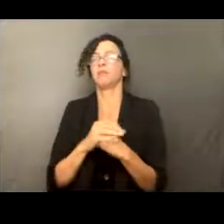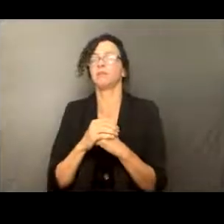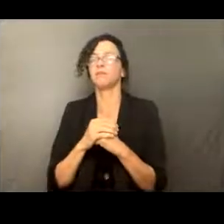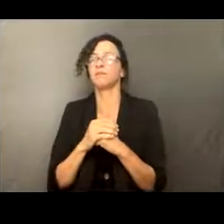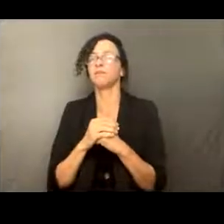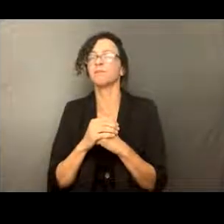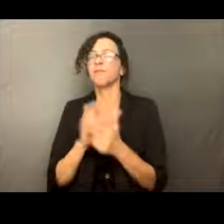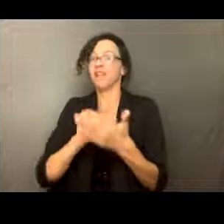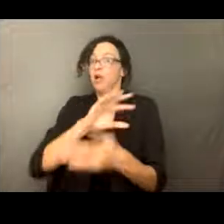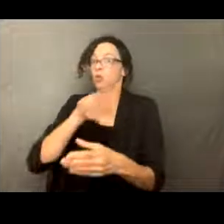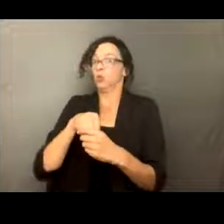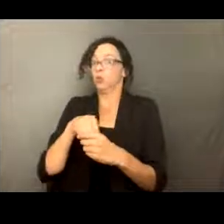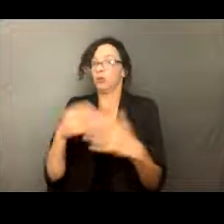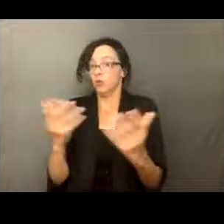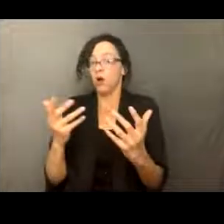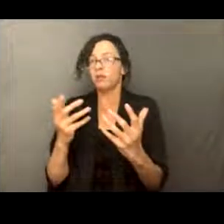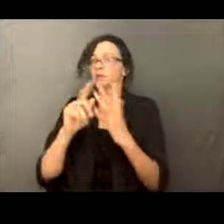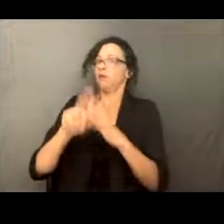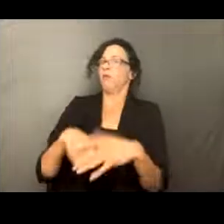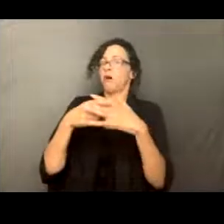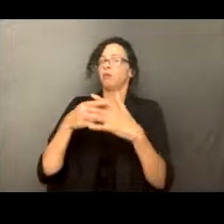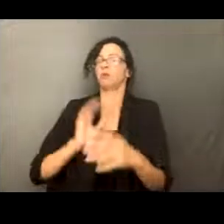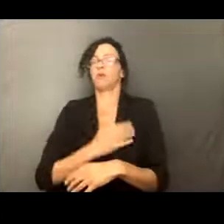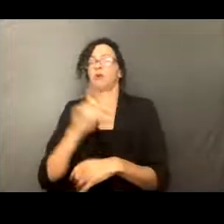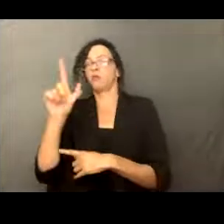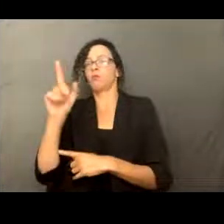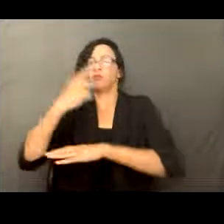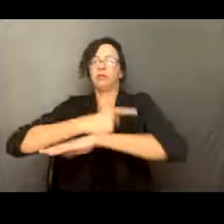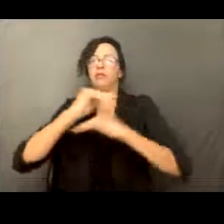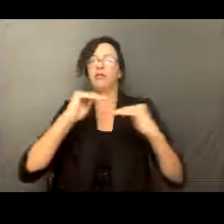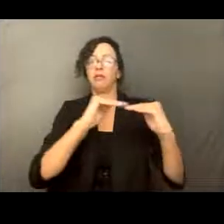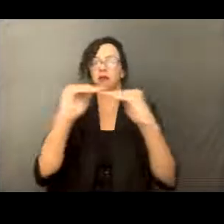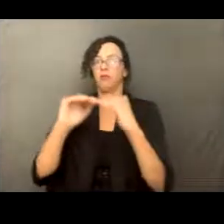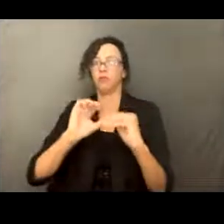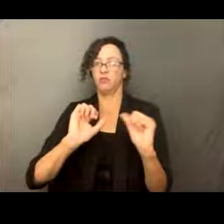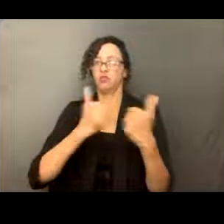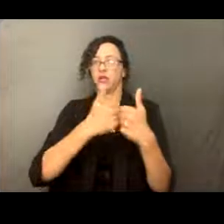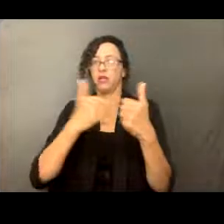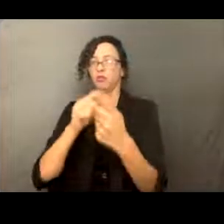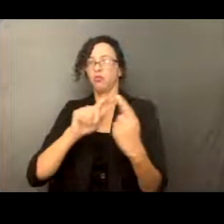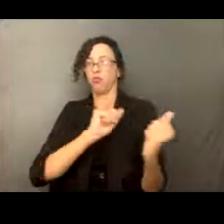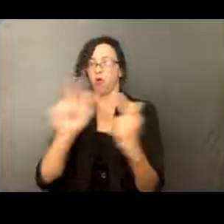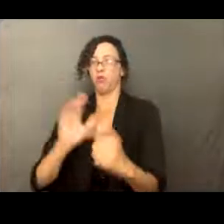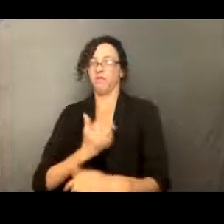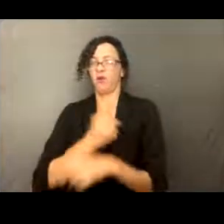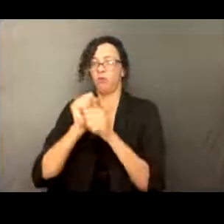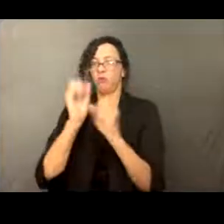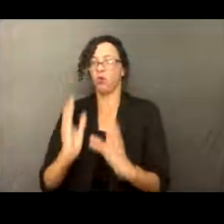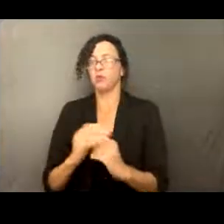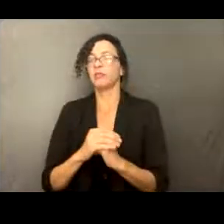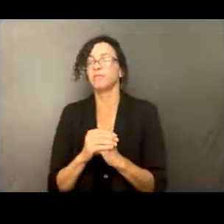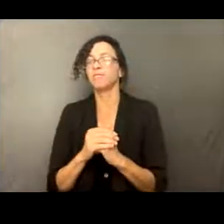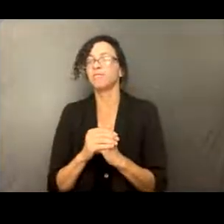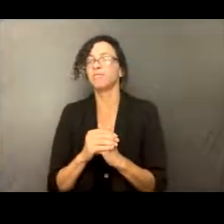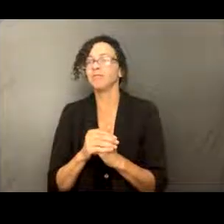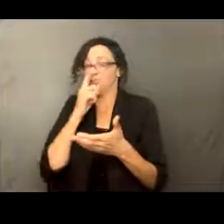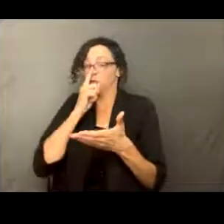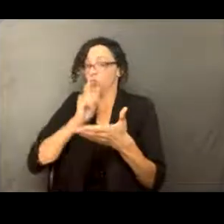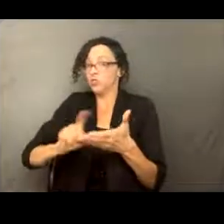our 21-day equity challenge to all of our employees. It's said that it takes 21 days to form a habit, and